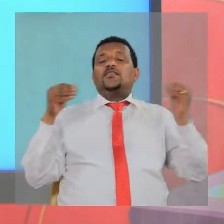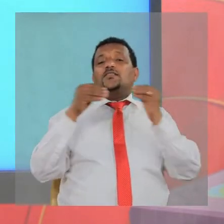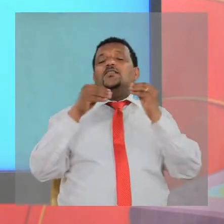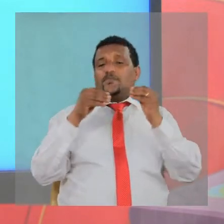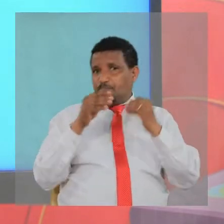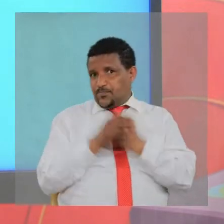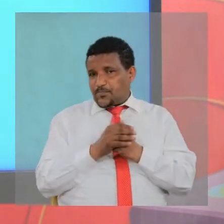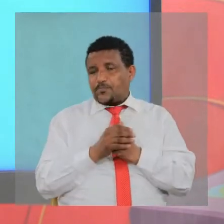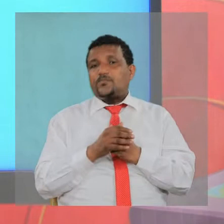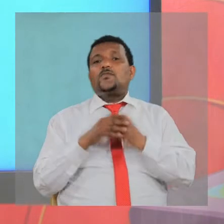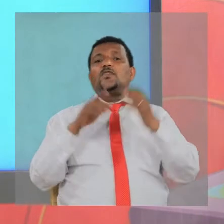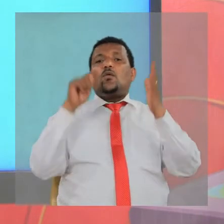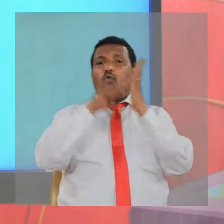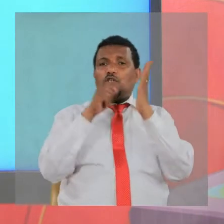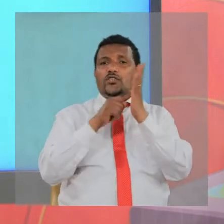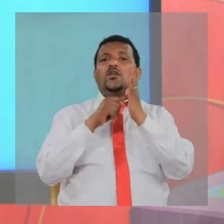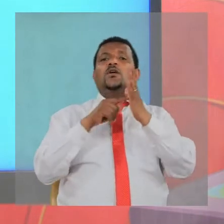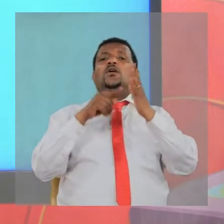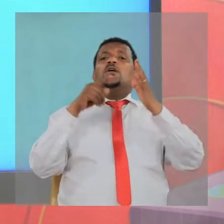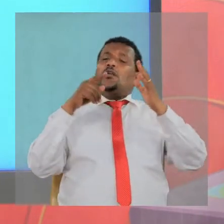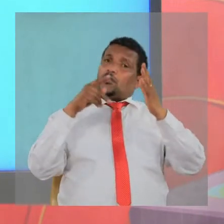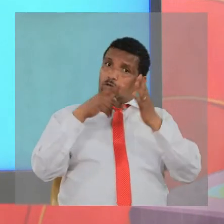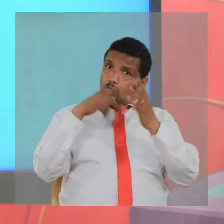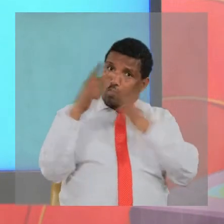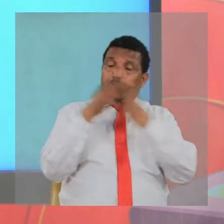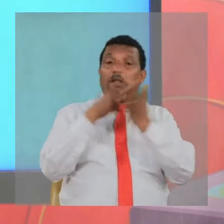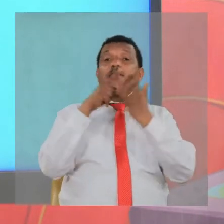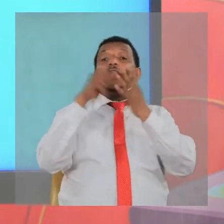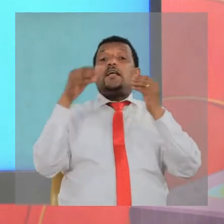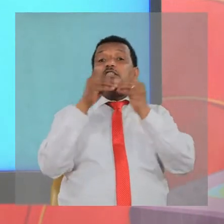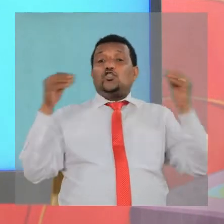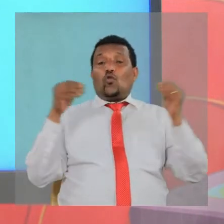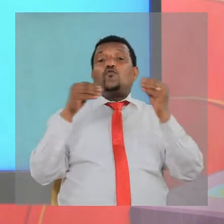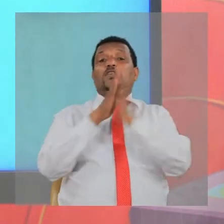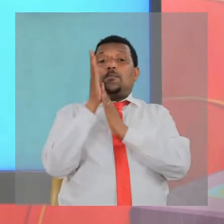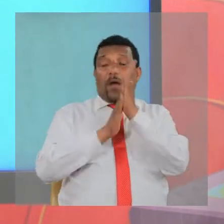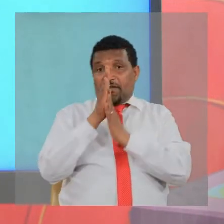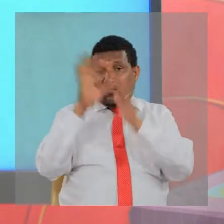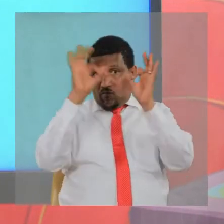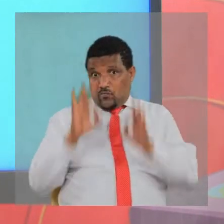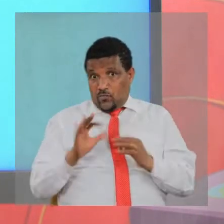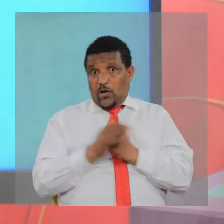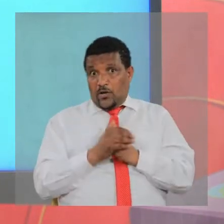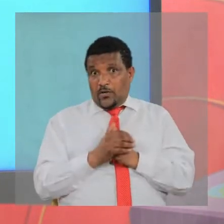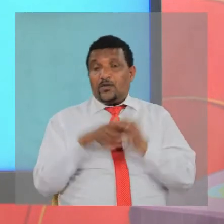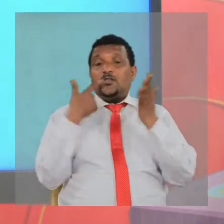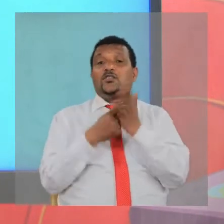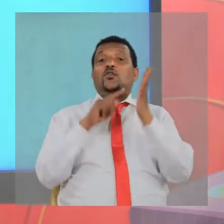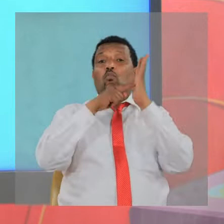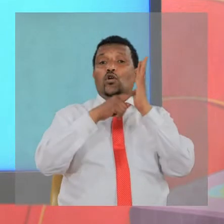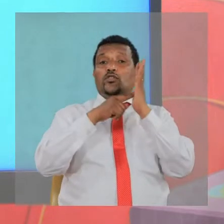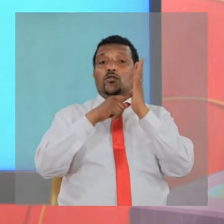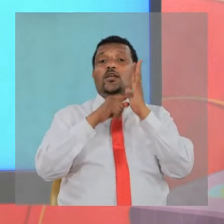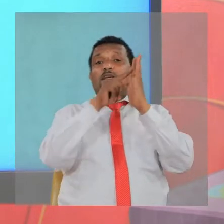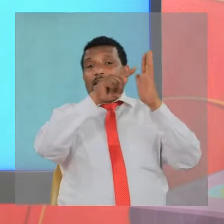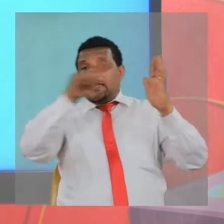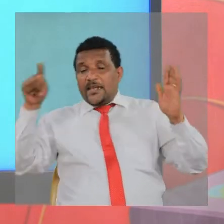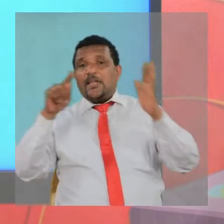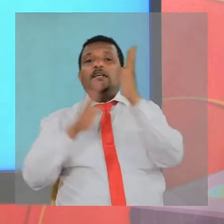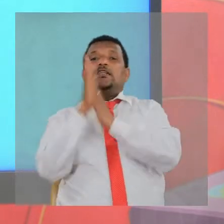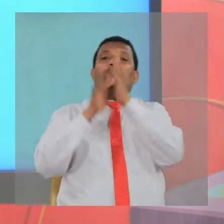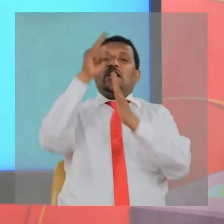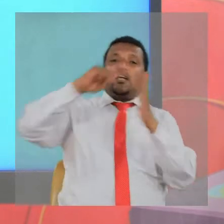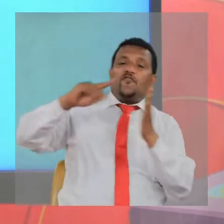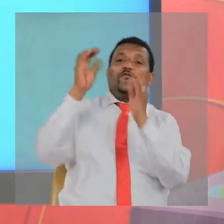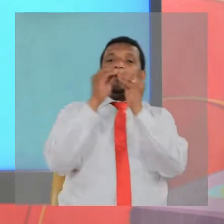The point cross price elasticity of demand formula measures elasticity of demand at a point on a linear demand curve,